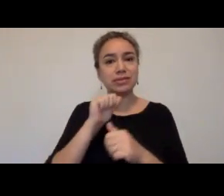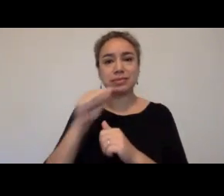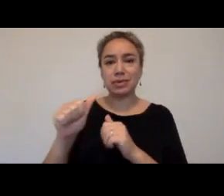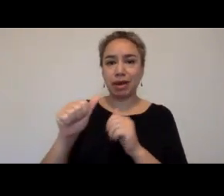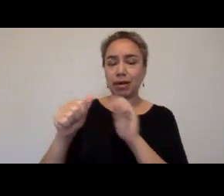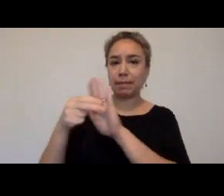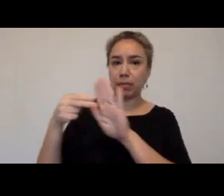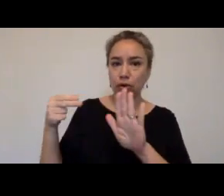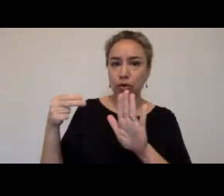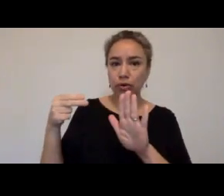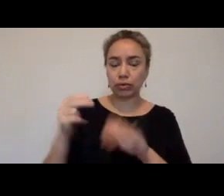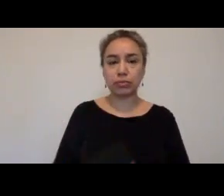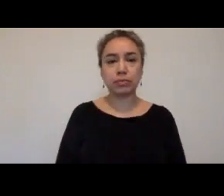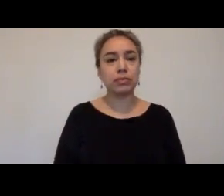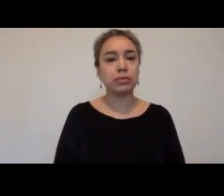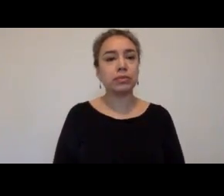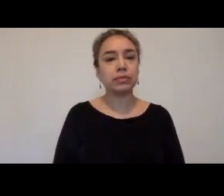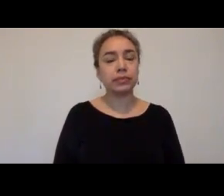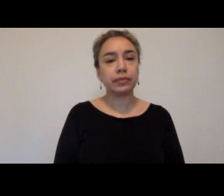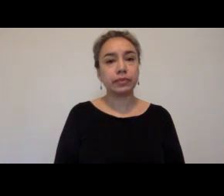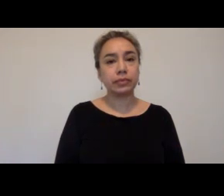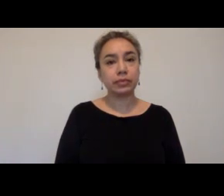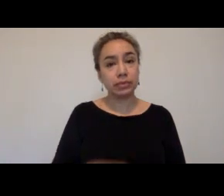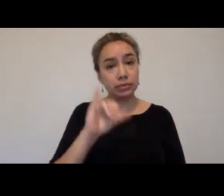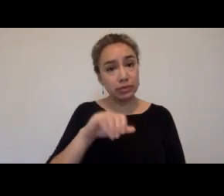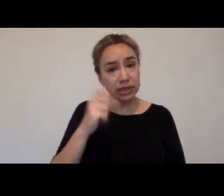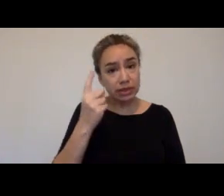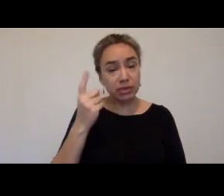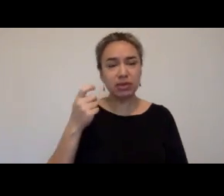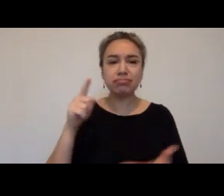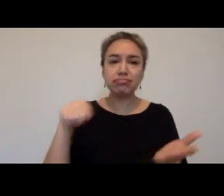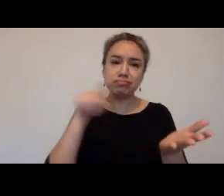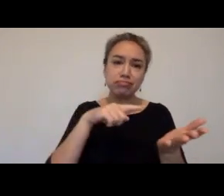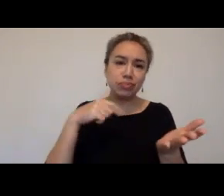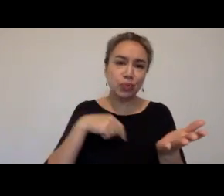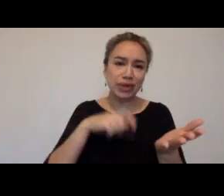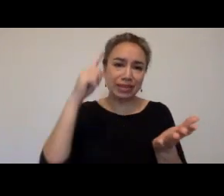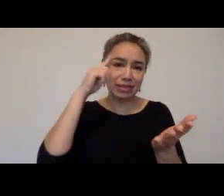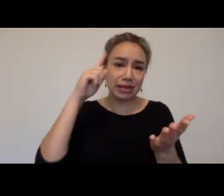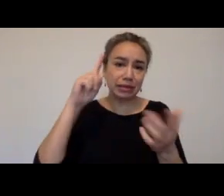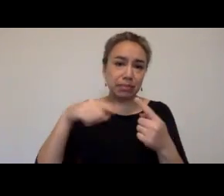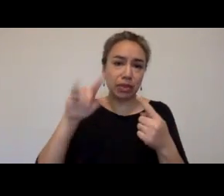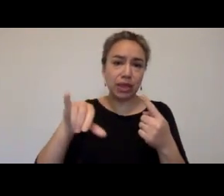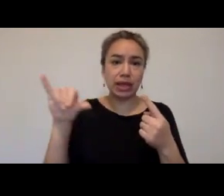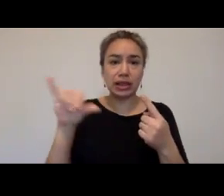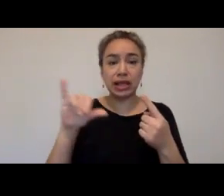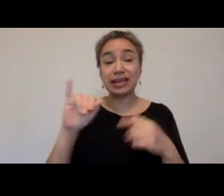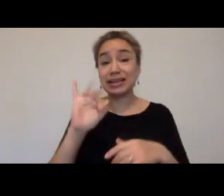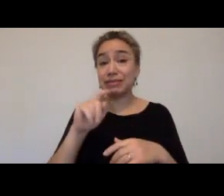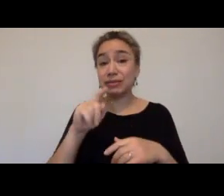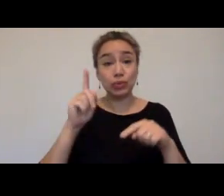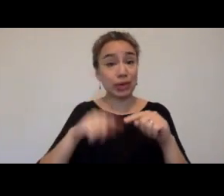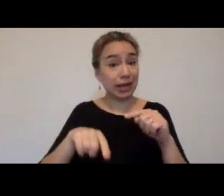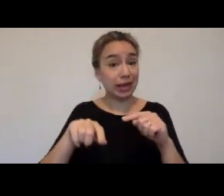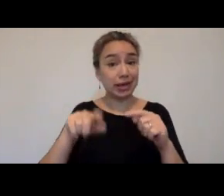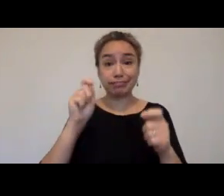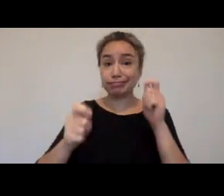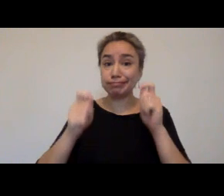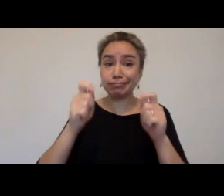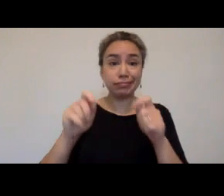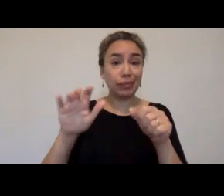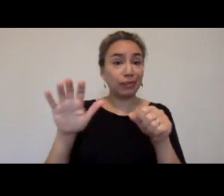something that is, you can think of it as like, even if you're not able to really redo your entire syllabus